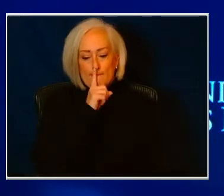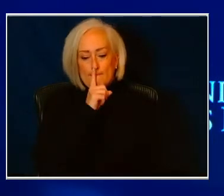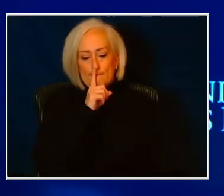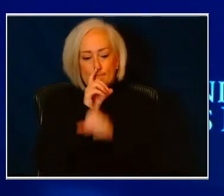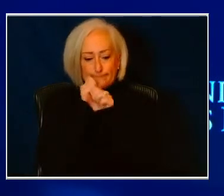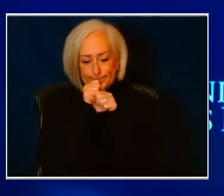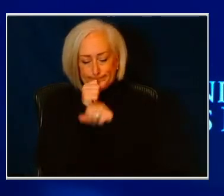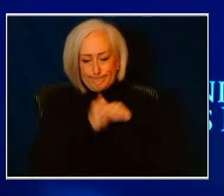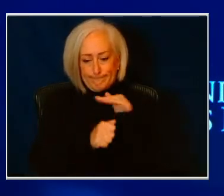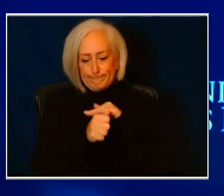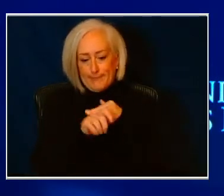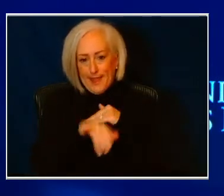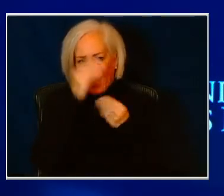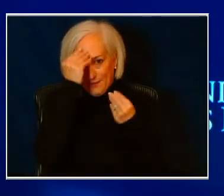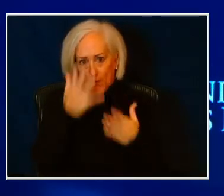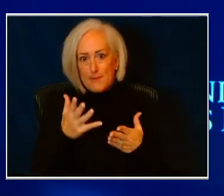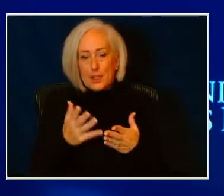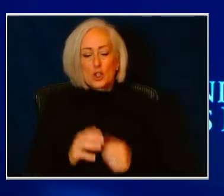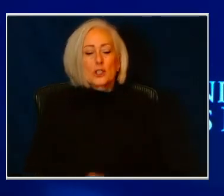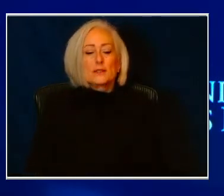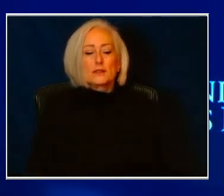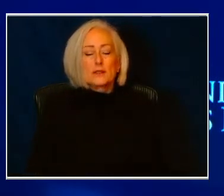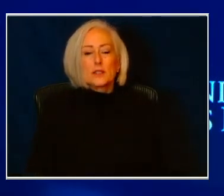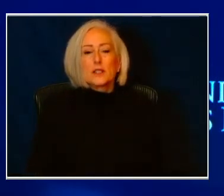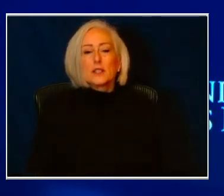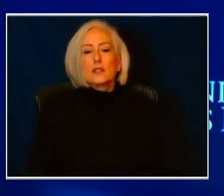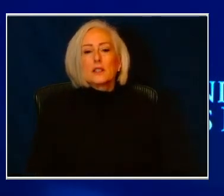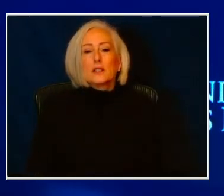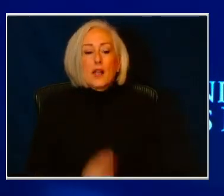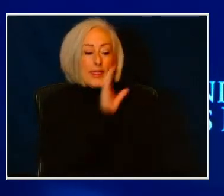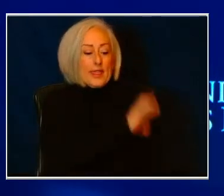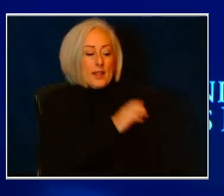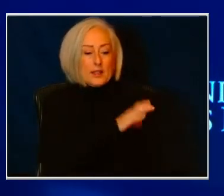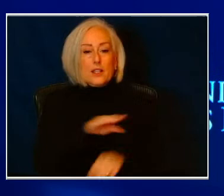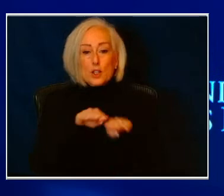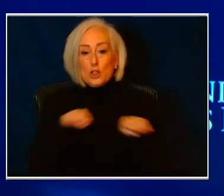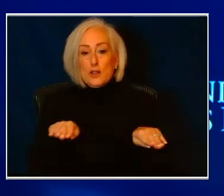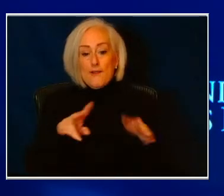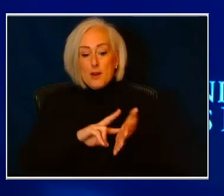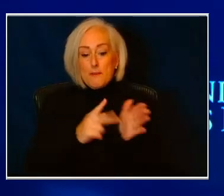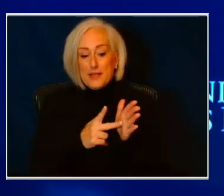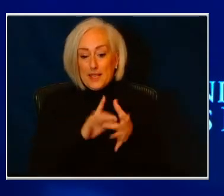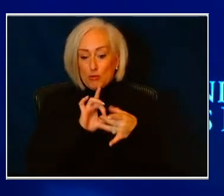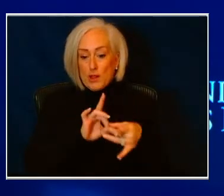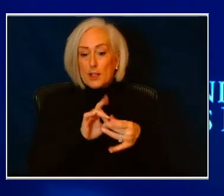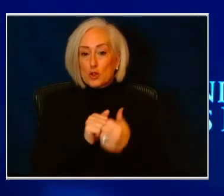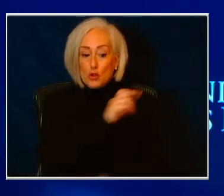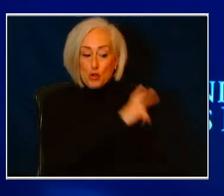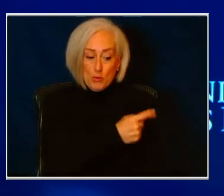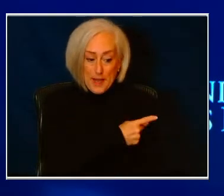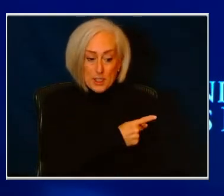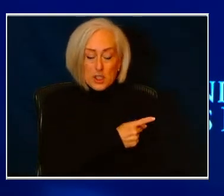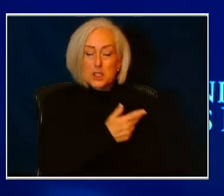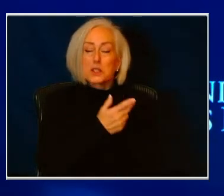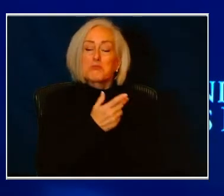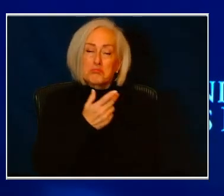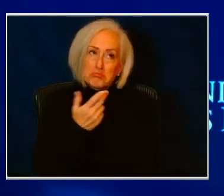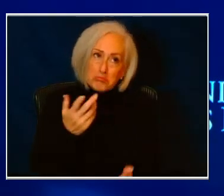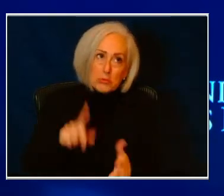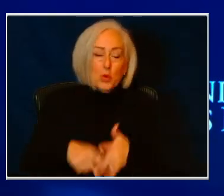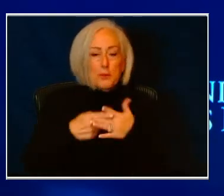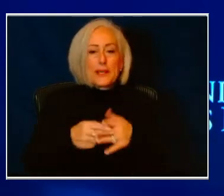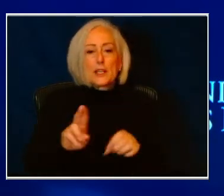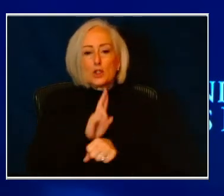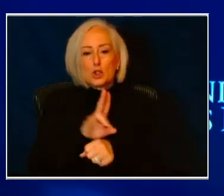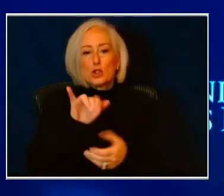and de-identified way. At the clinical level, at the patient level, we are beginning to use it in basically everybody who we're